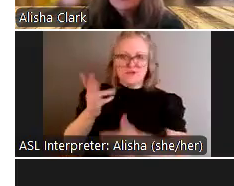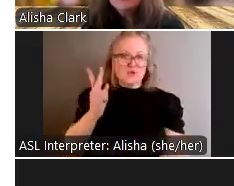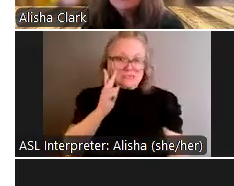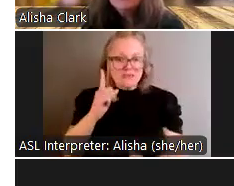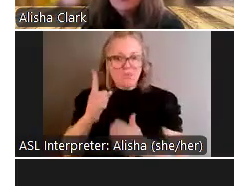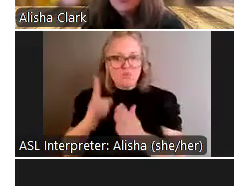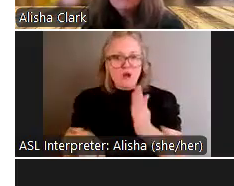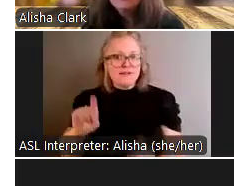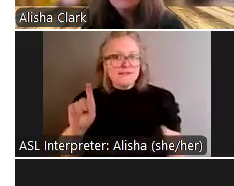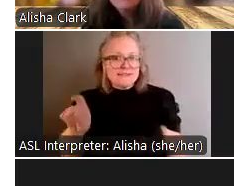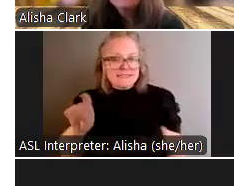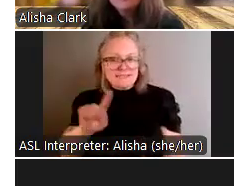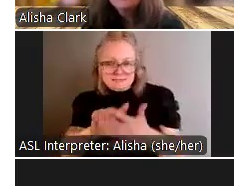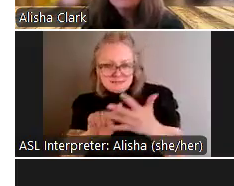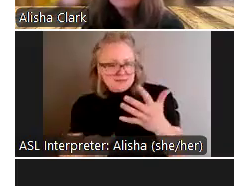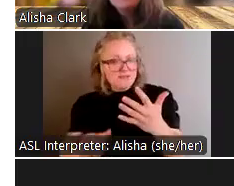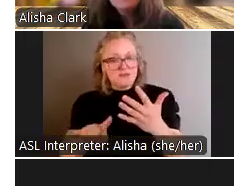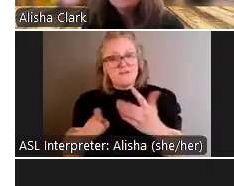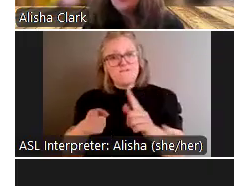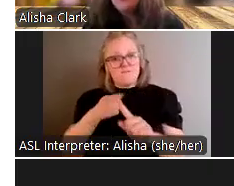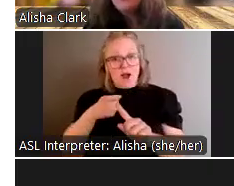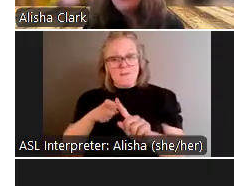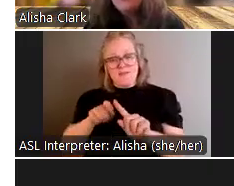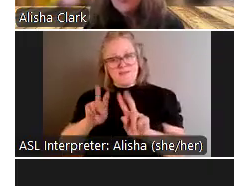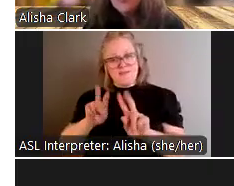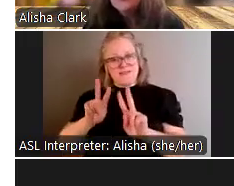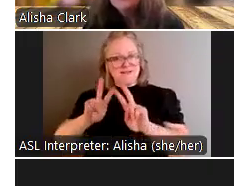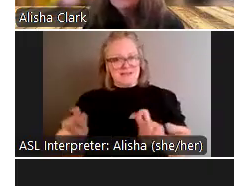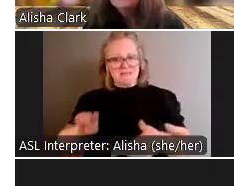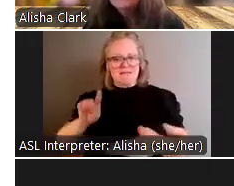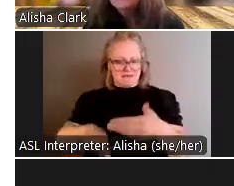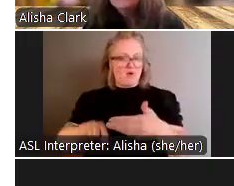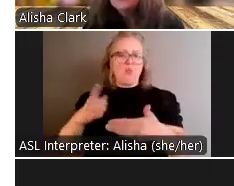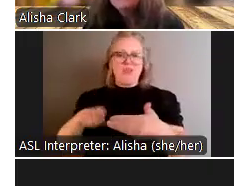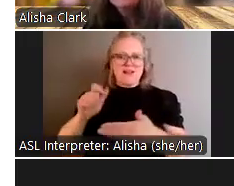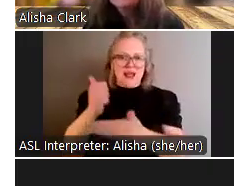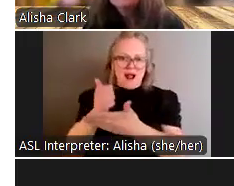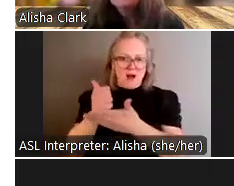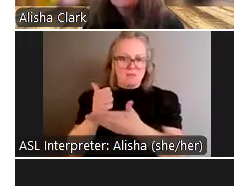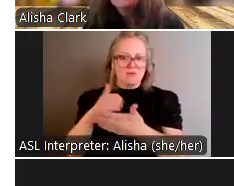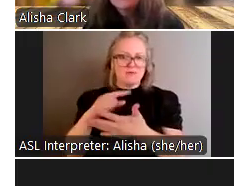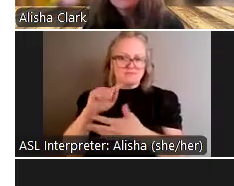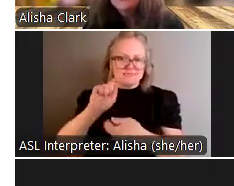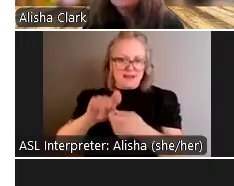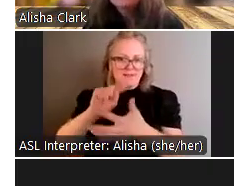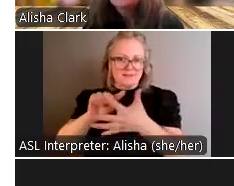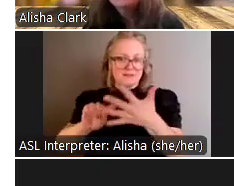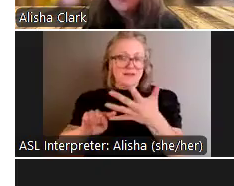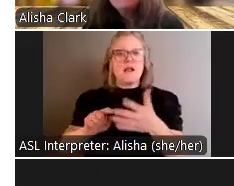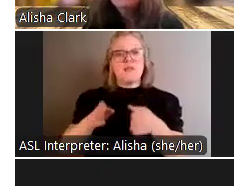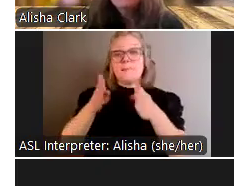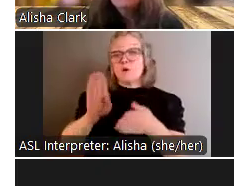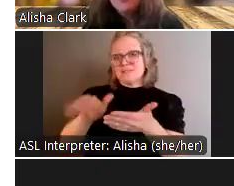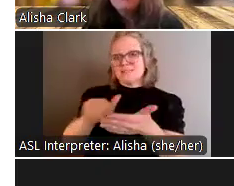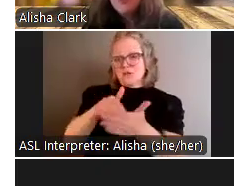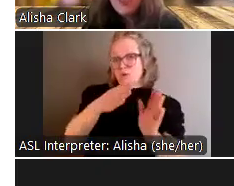needs that through their assessment that they need help with. And the person-centered plan of care should be